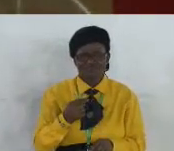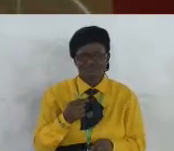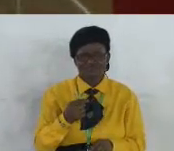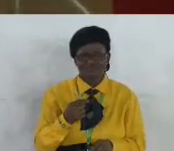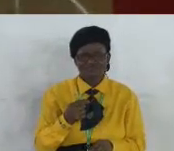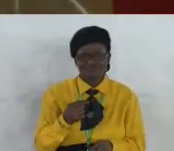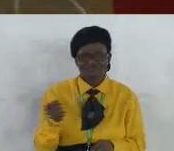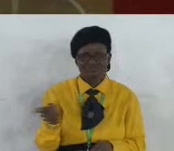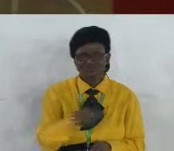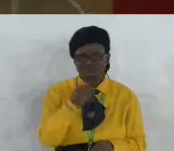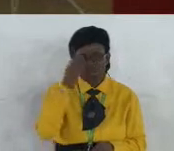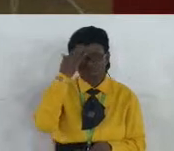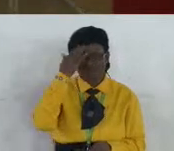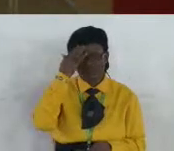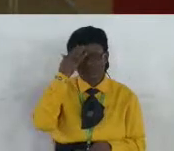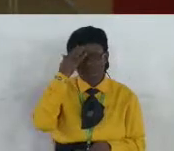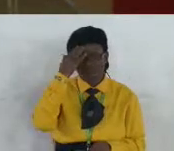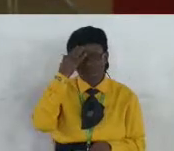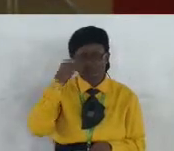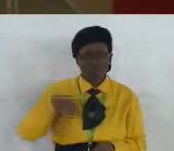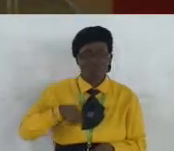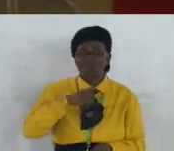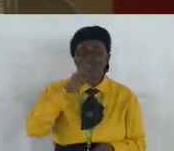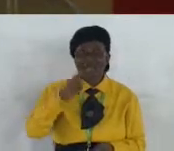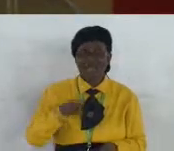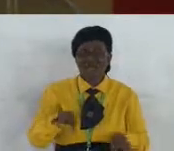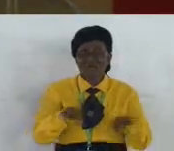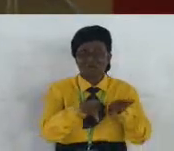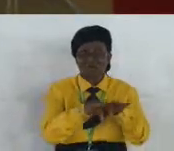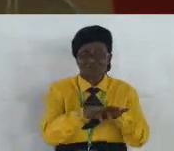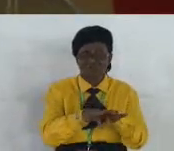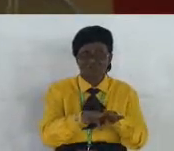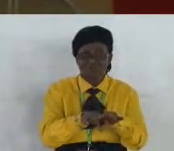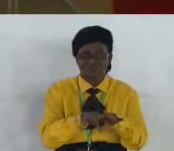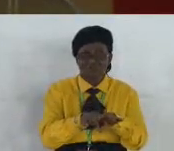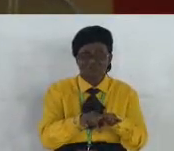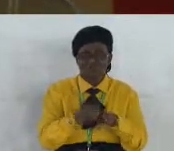you know, we're close, so we can discuss anything.